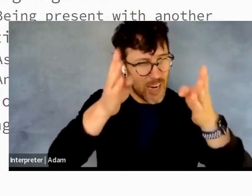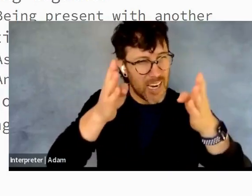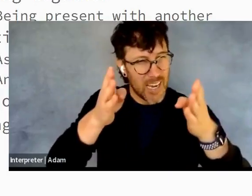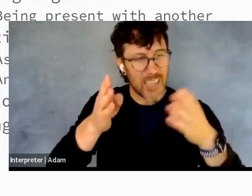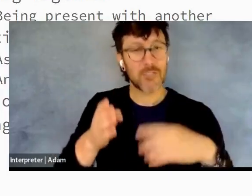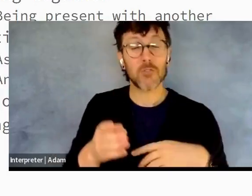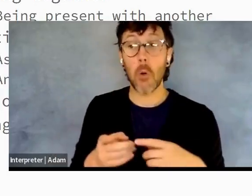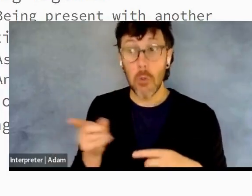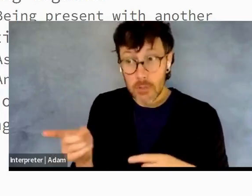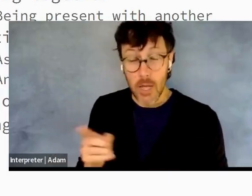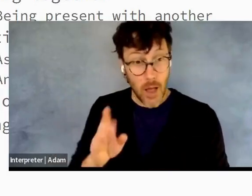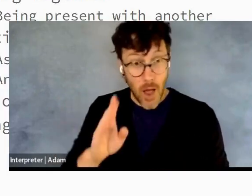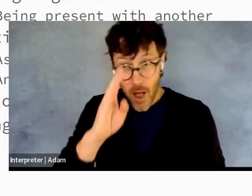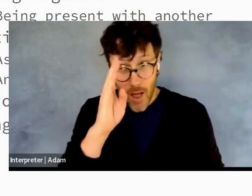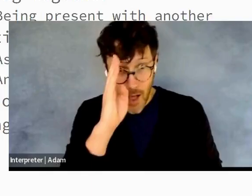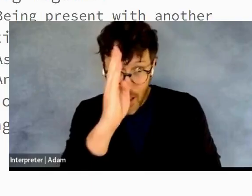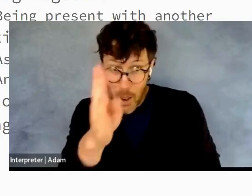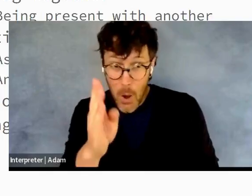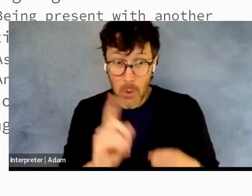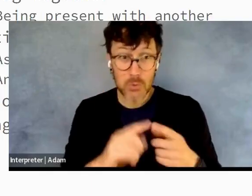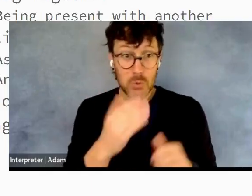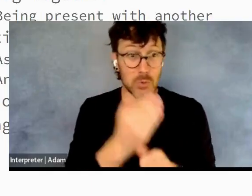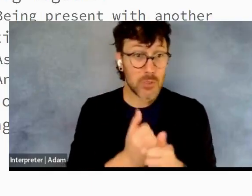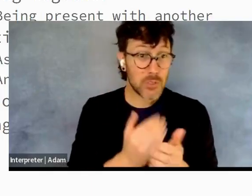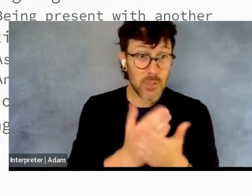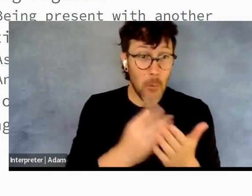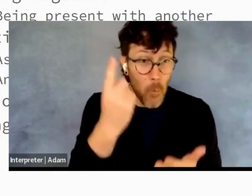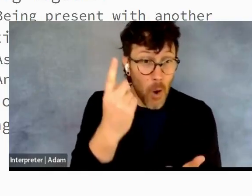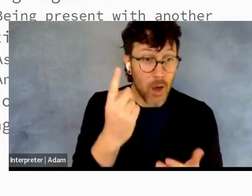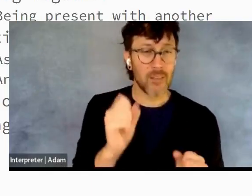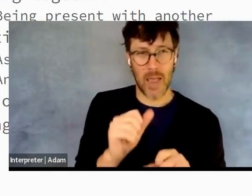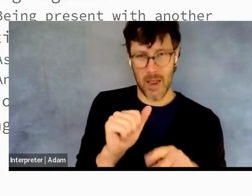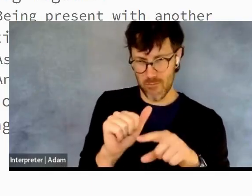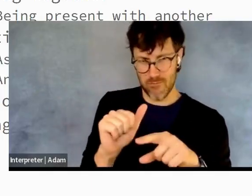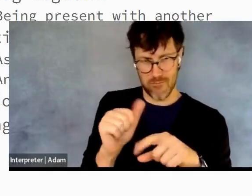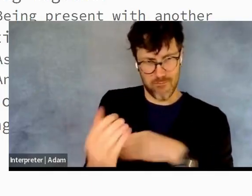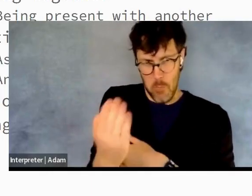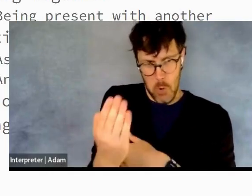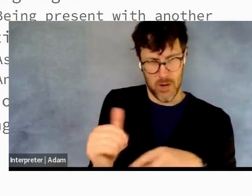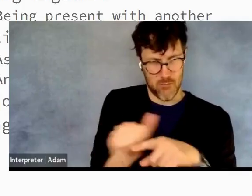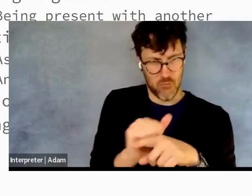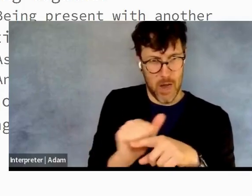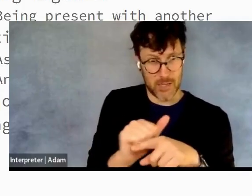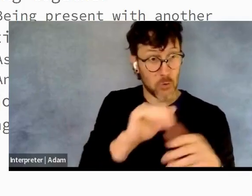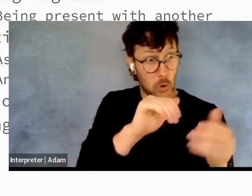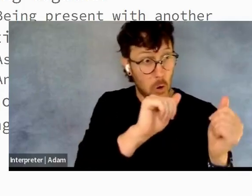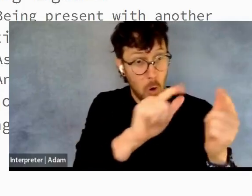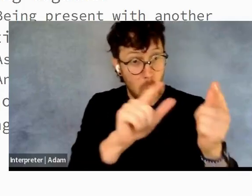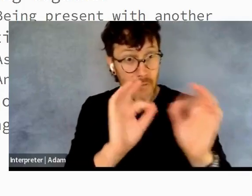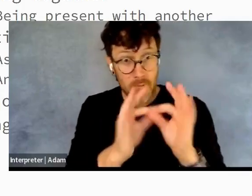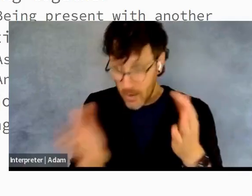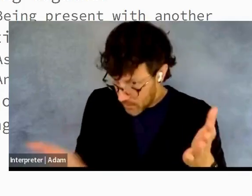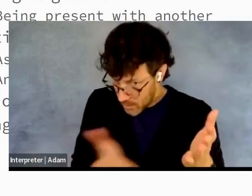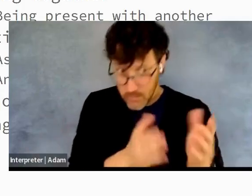saying hello to someone. You can practice that right in the morning, greeting all your family members. If you go into the